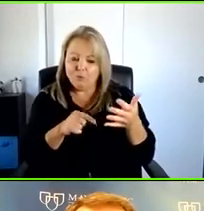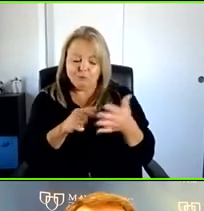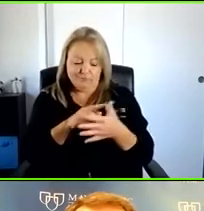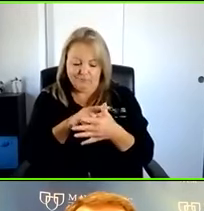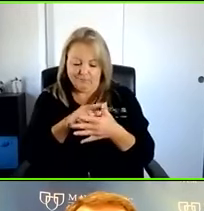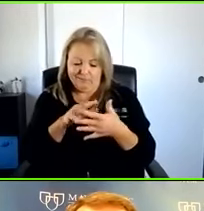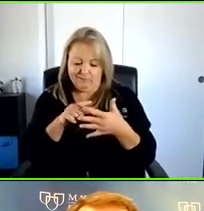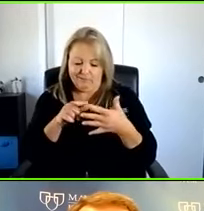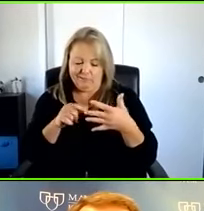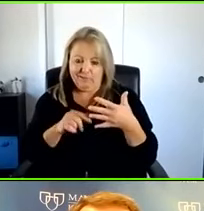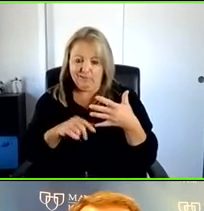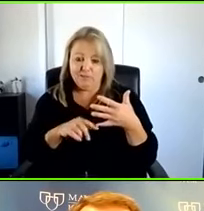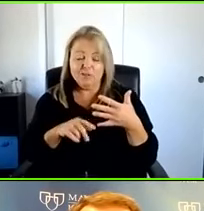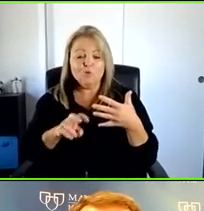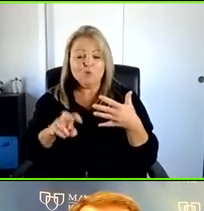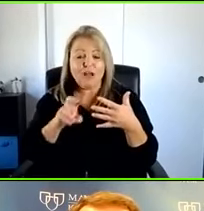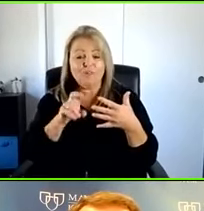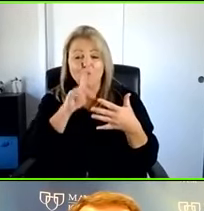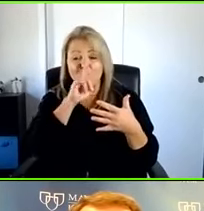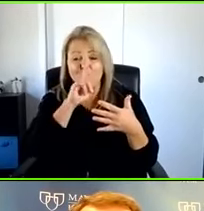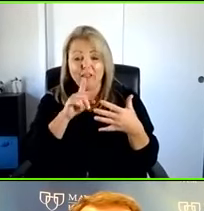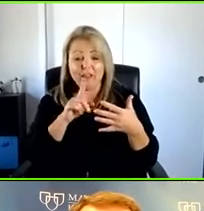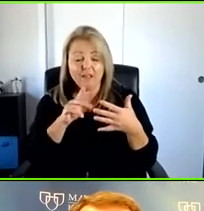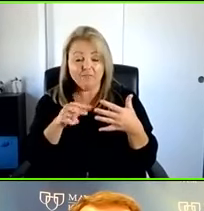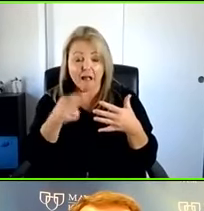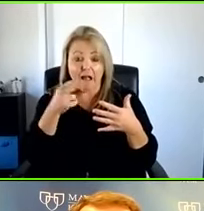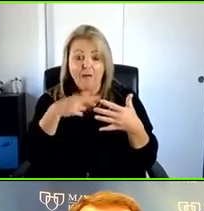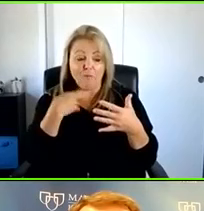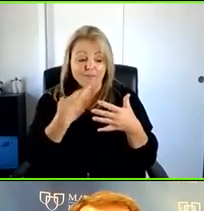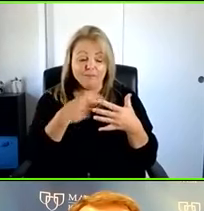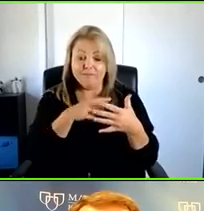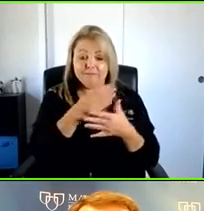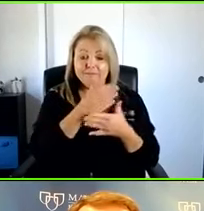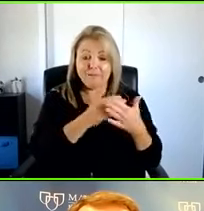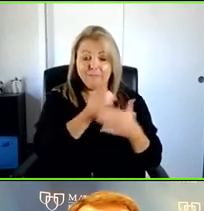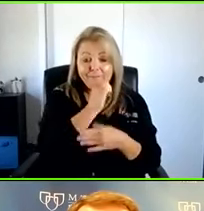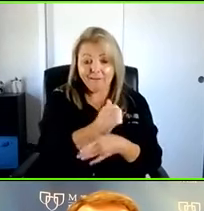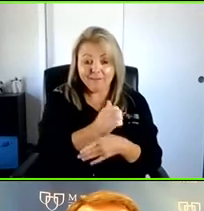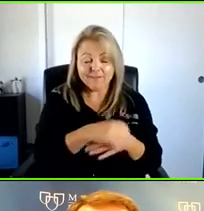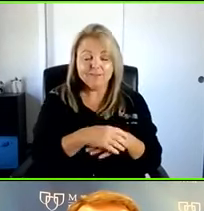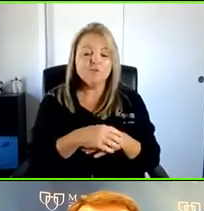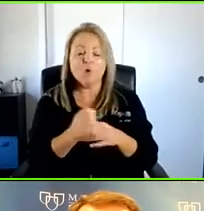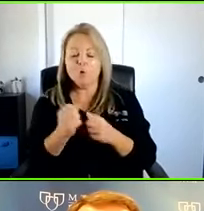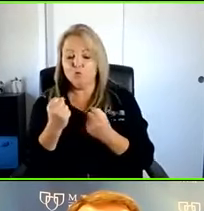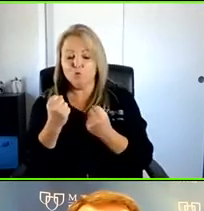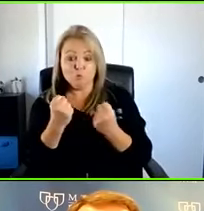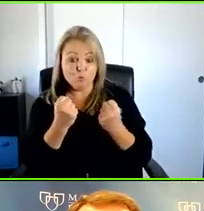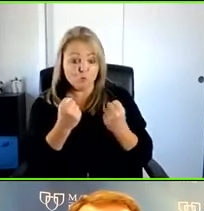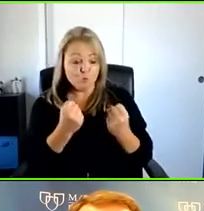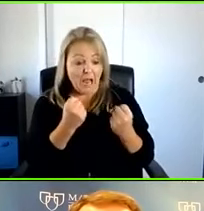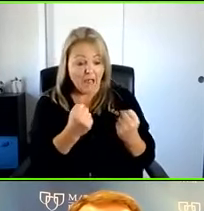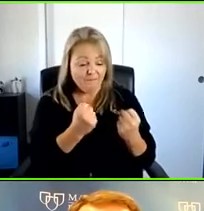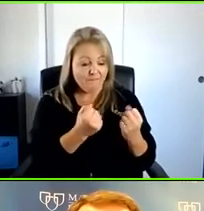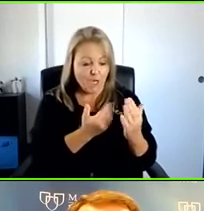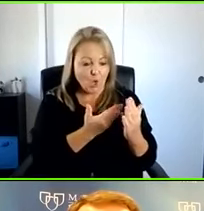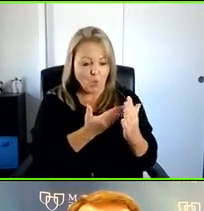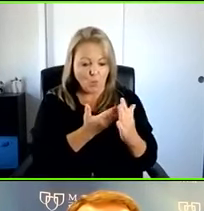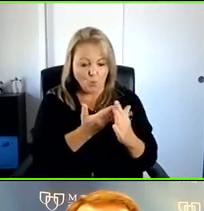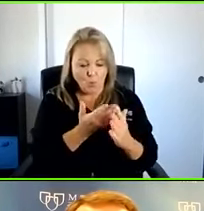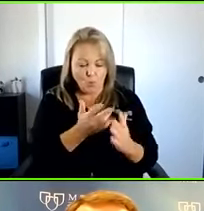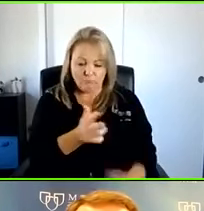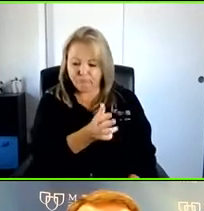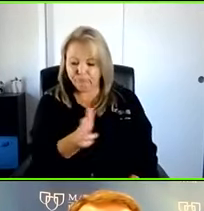of those mechanisms of travel are much more risky than others. So if you're going to be driving through areas that